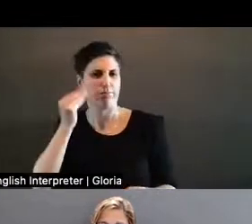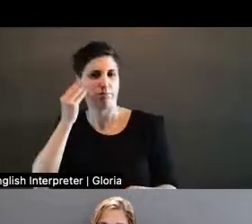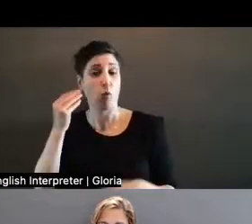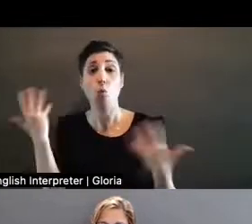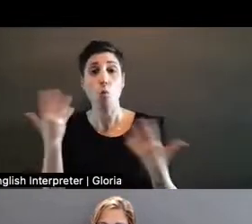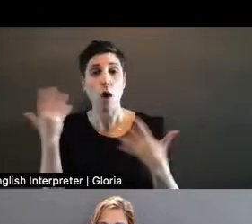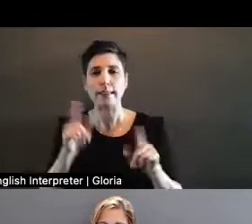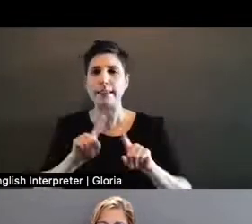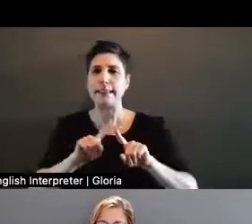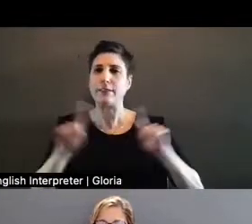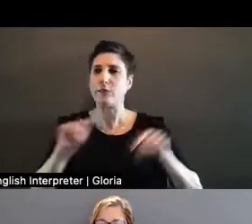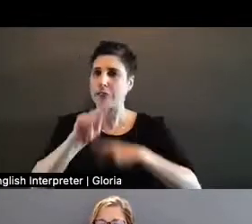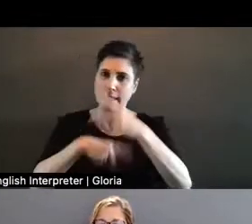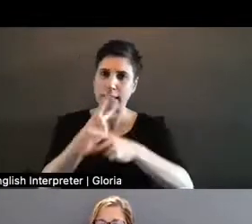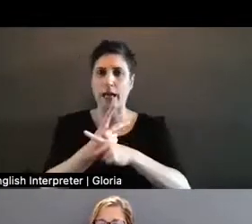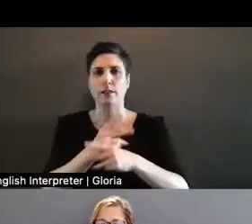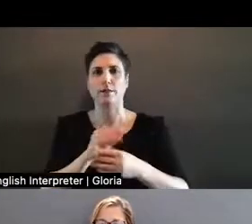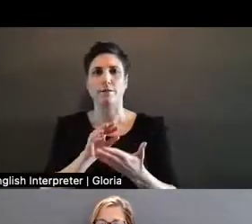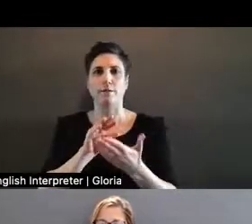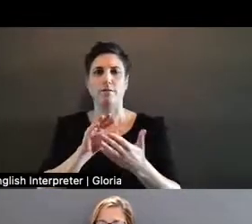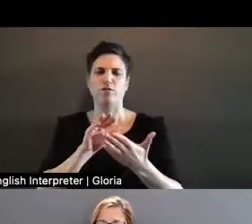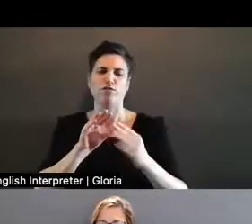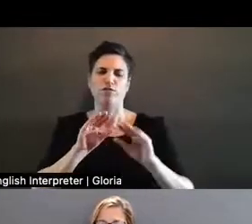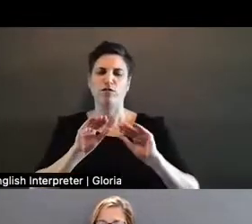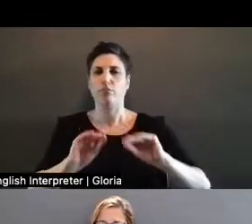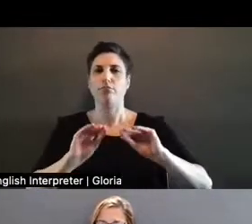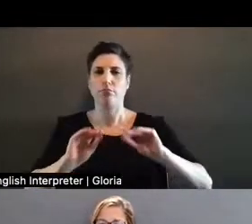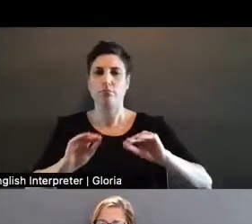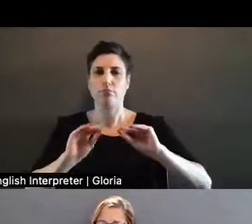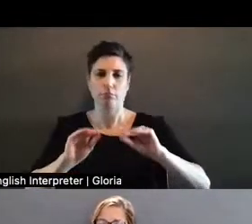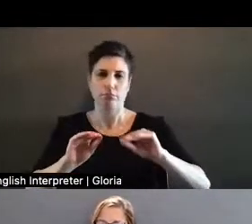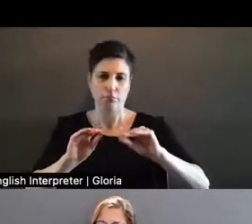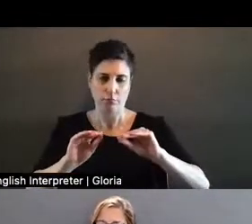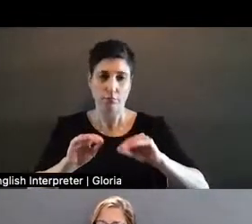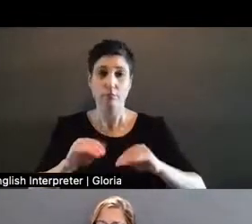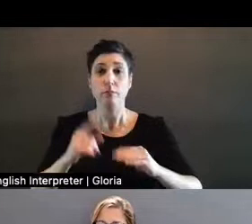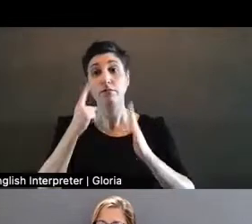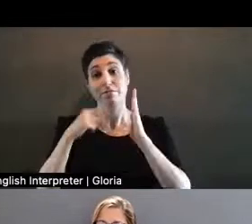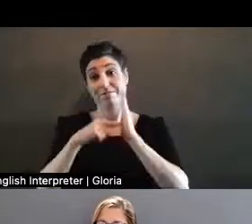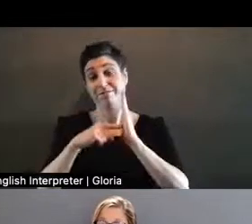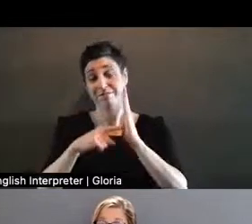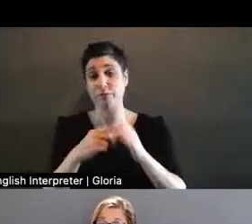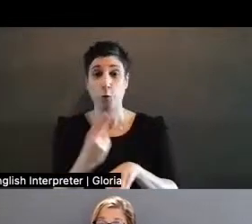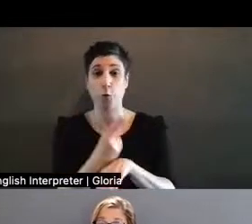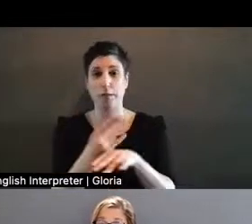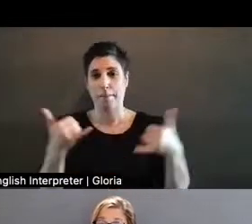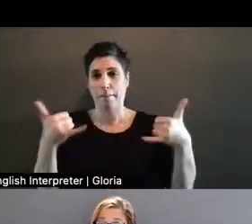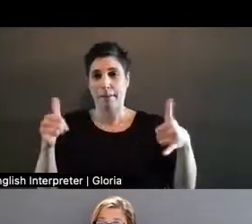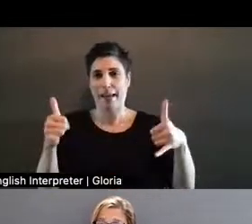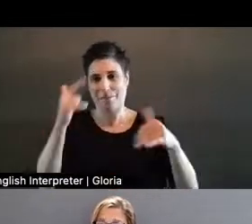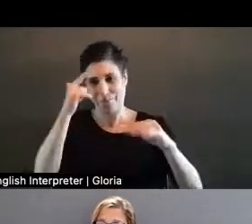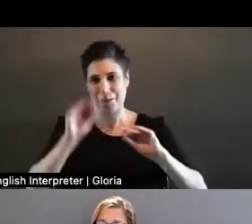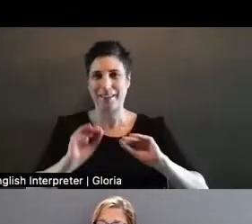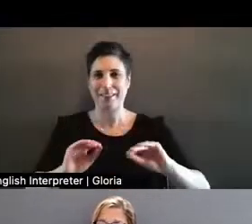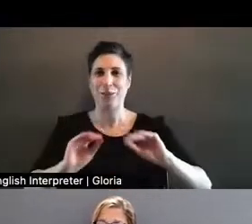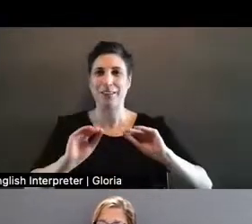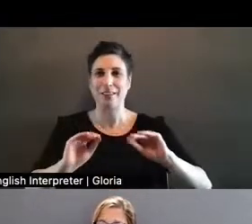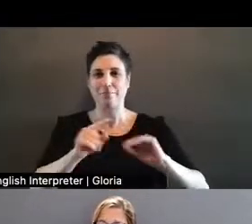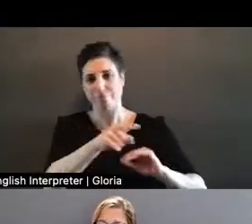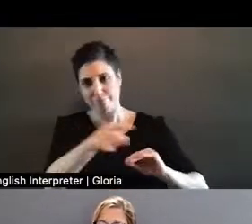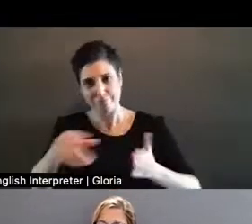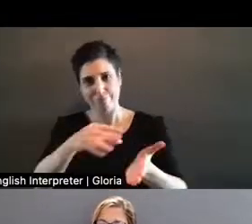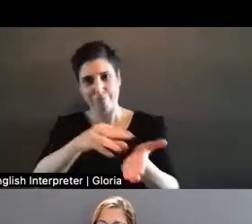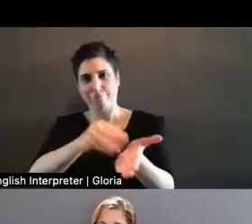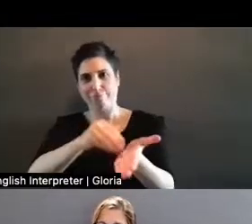and accelerated forms of education, which includes using play in many different forms as a means of learning.